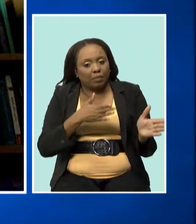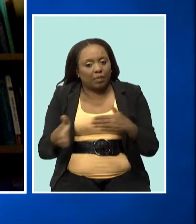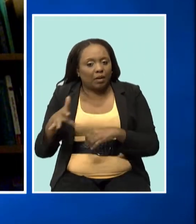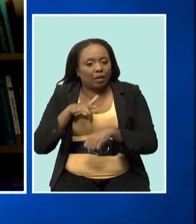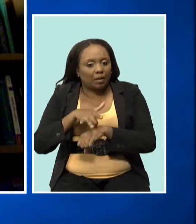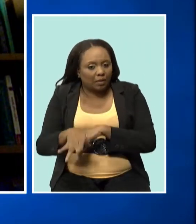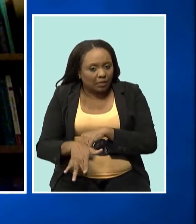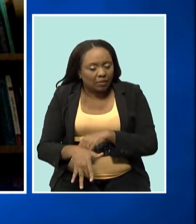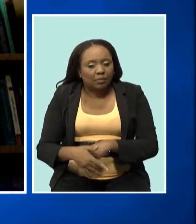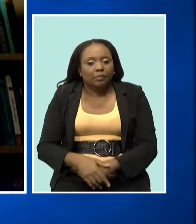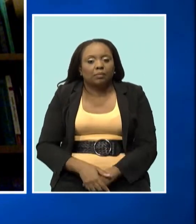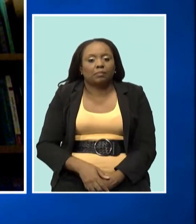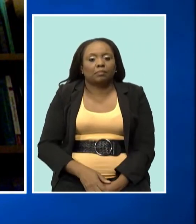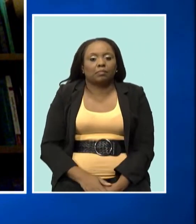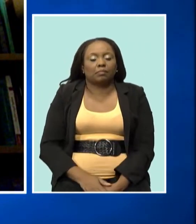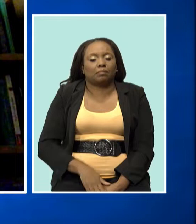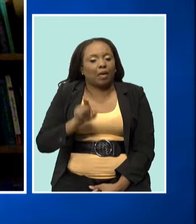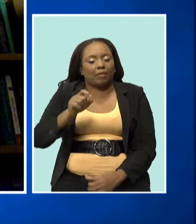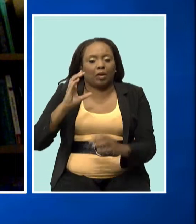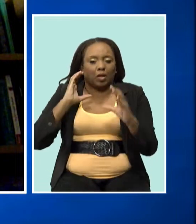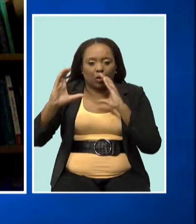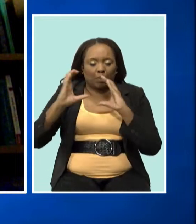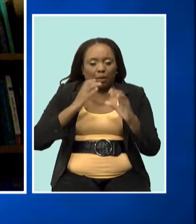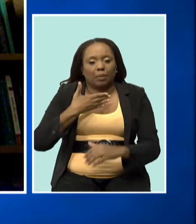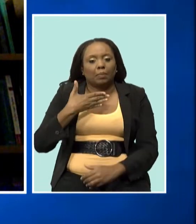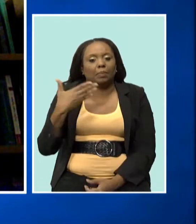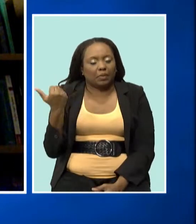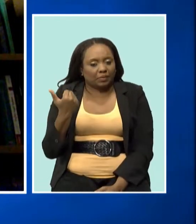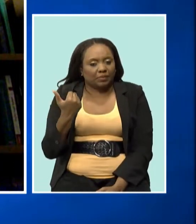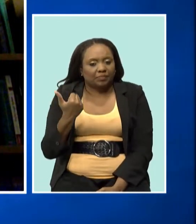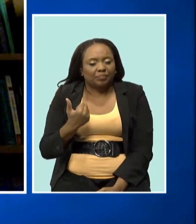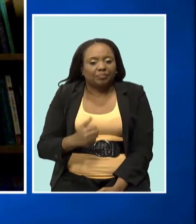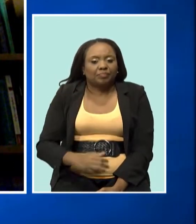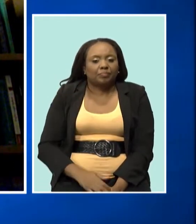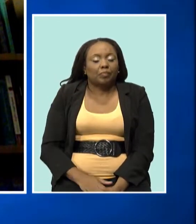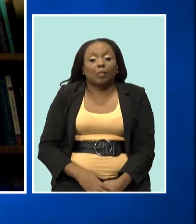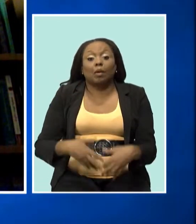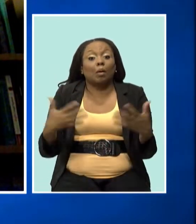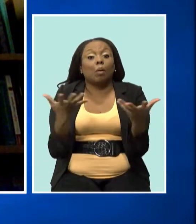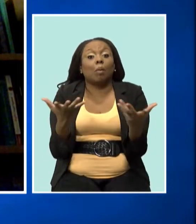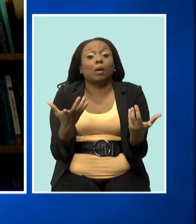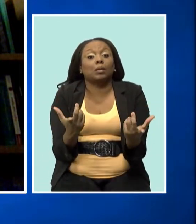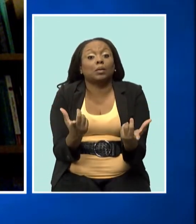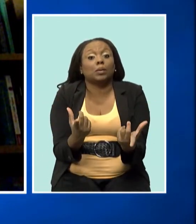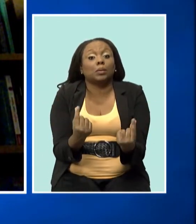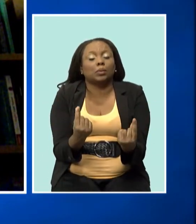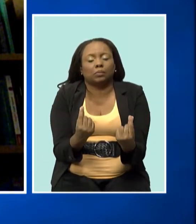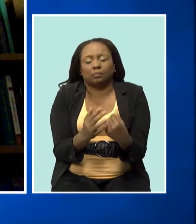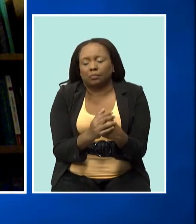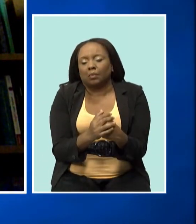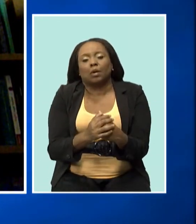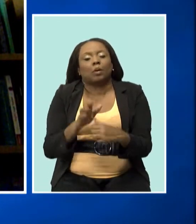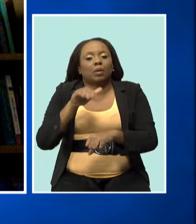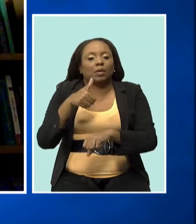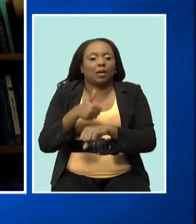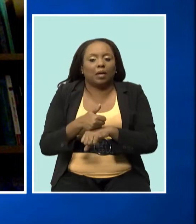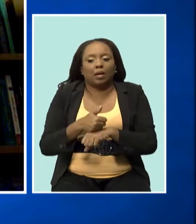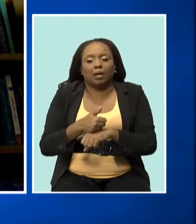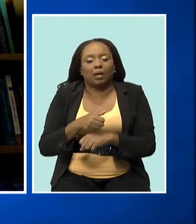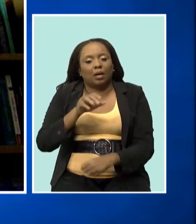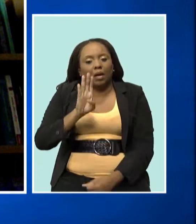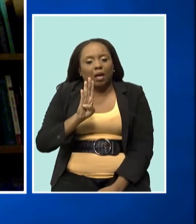with Basidi, Events Barbados, and different partners and whatnot across the board. And from the looks of things,